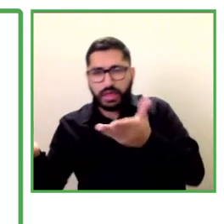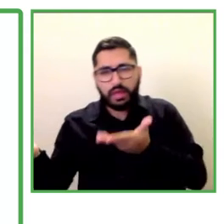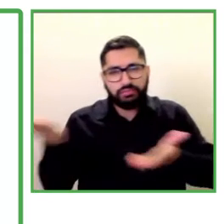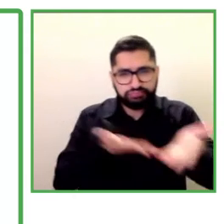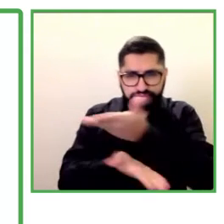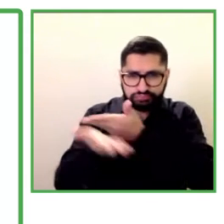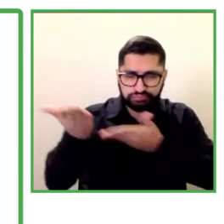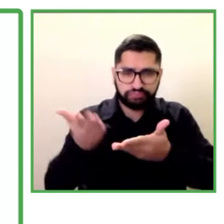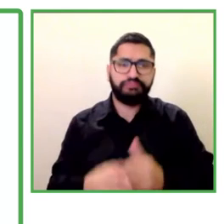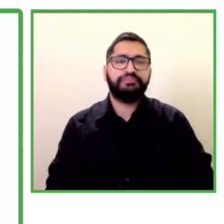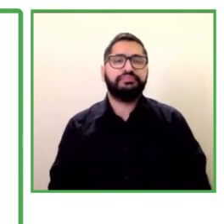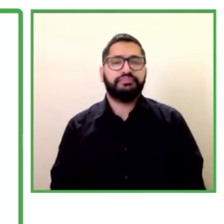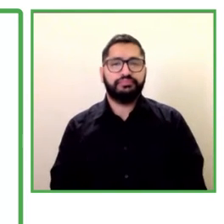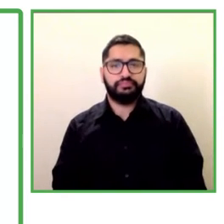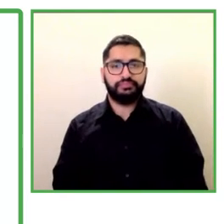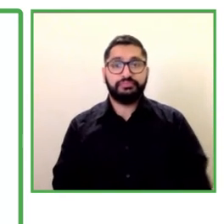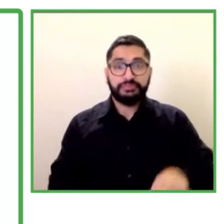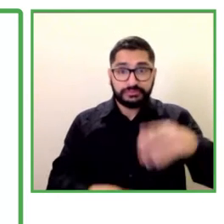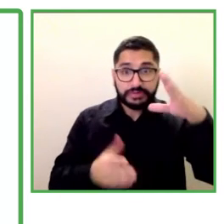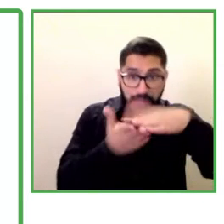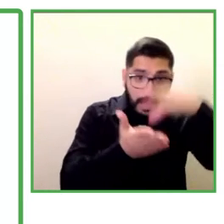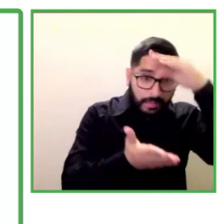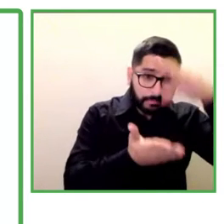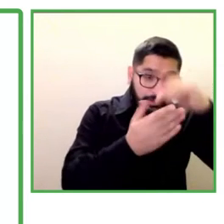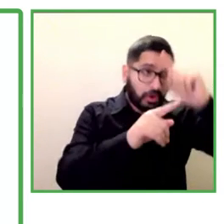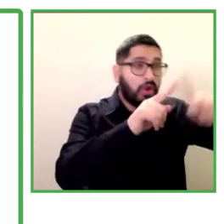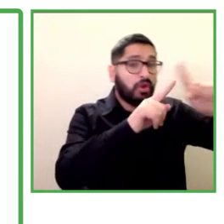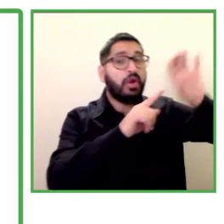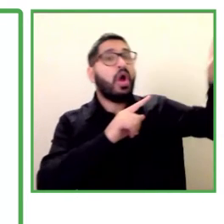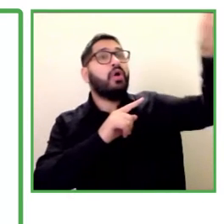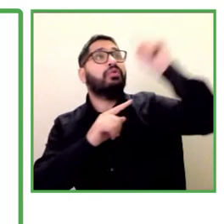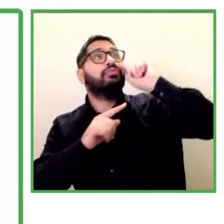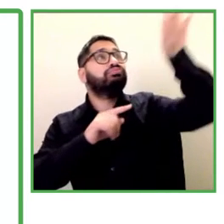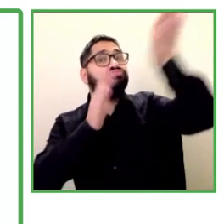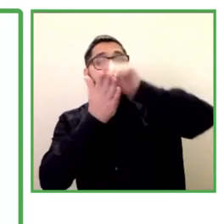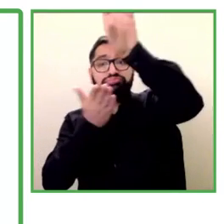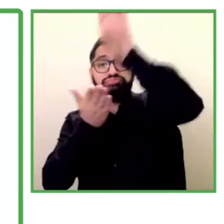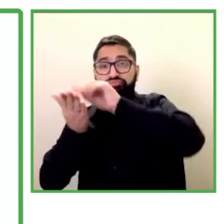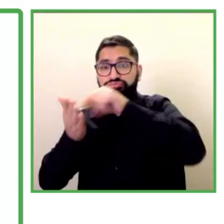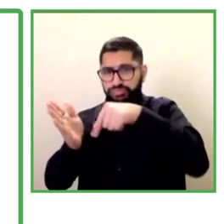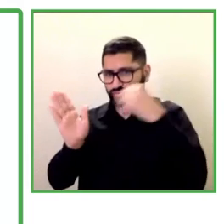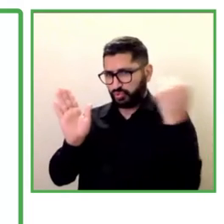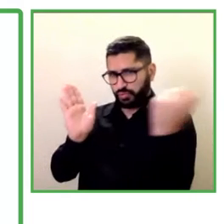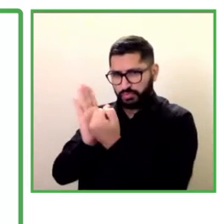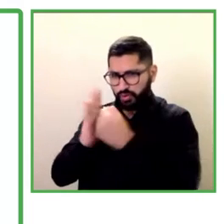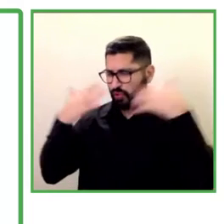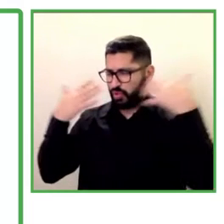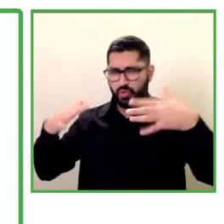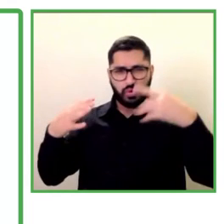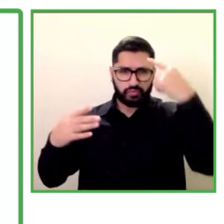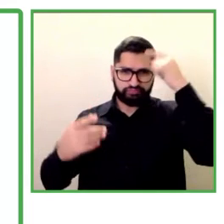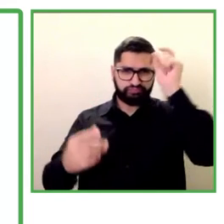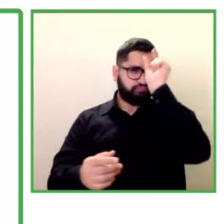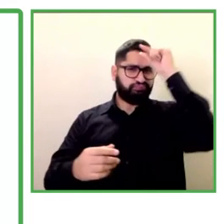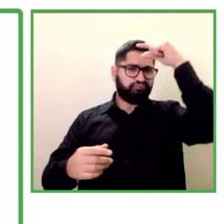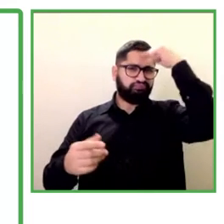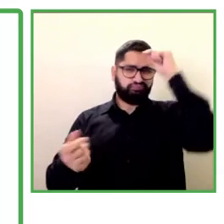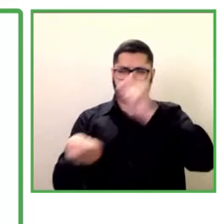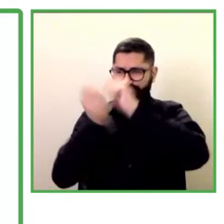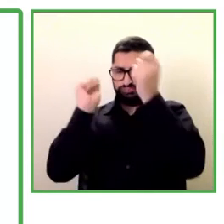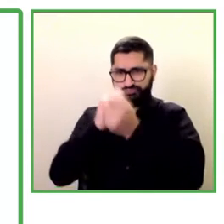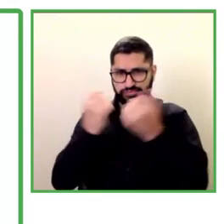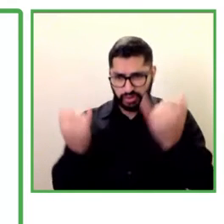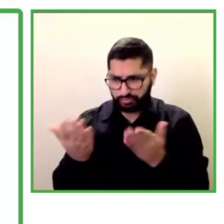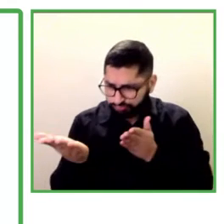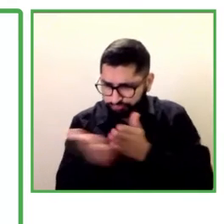articulation, coordination, this has been even more powerful. We need to